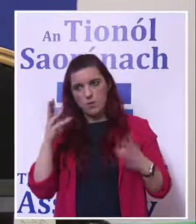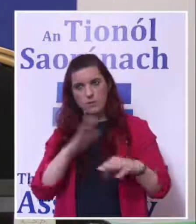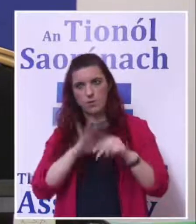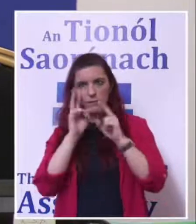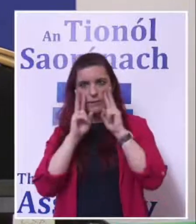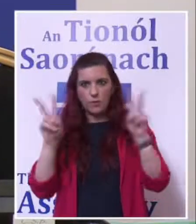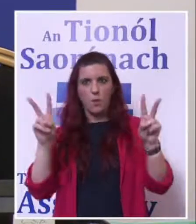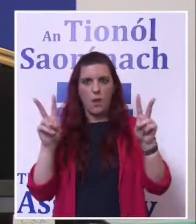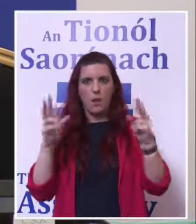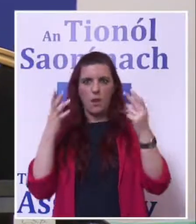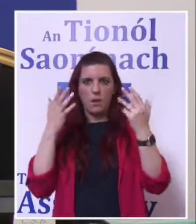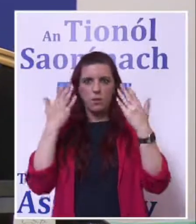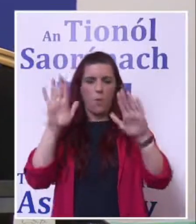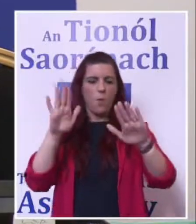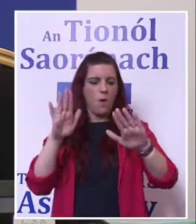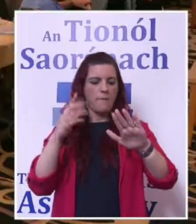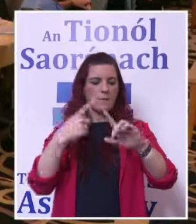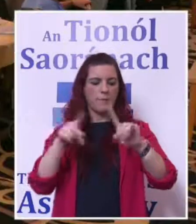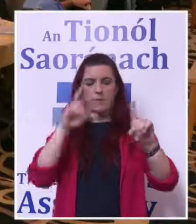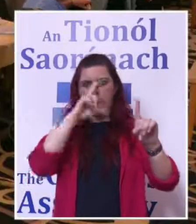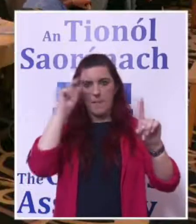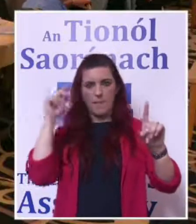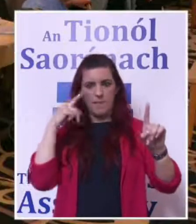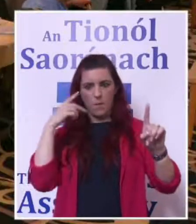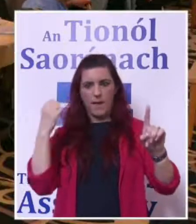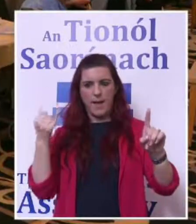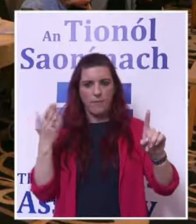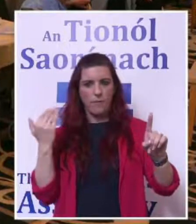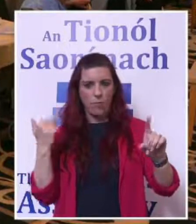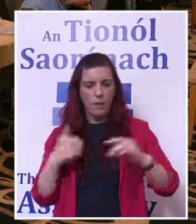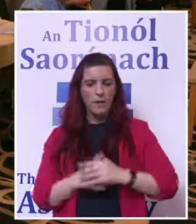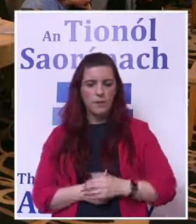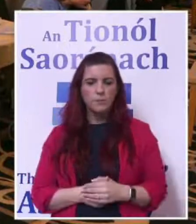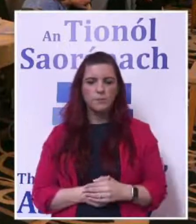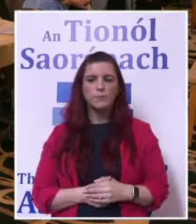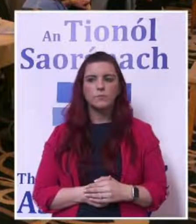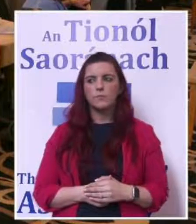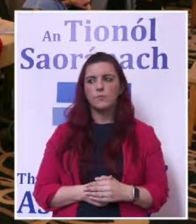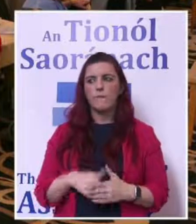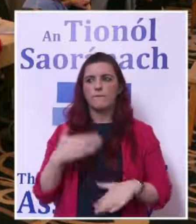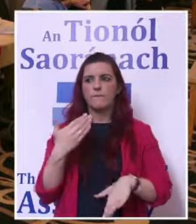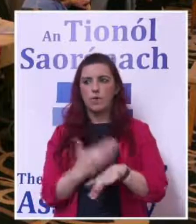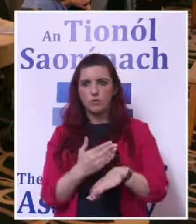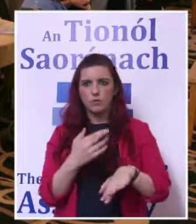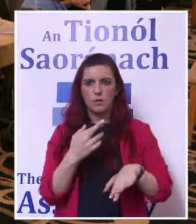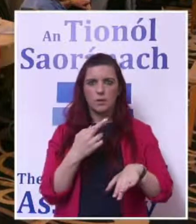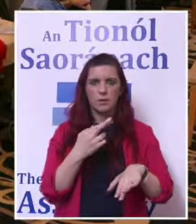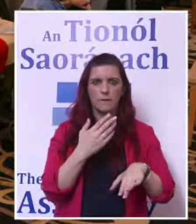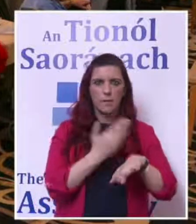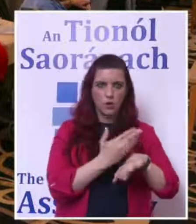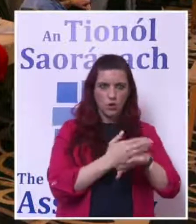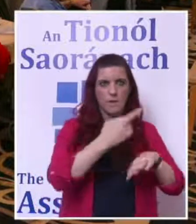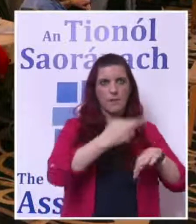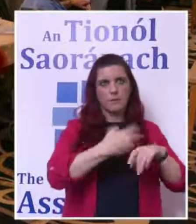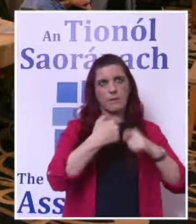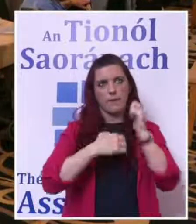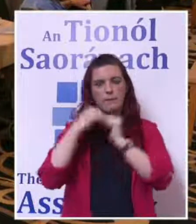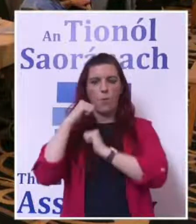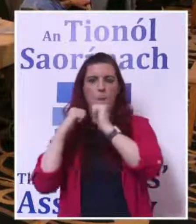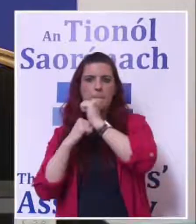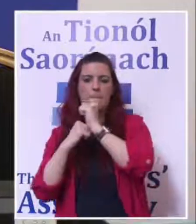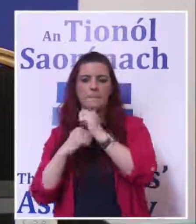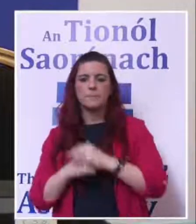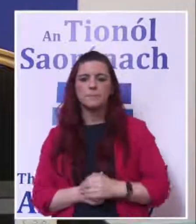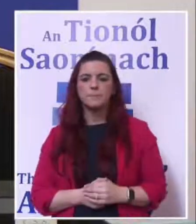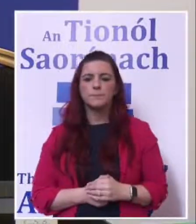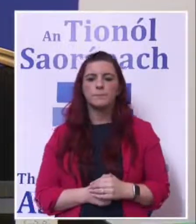the point is taken as well from A that it's function over form, I think is what you were articulating there.